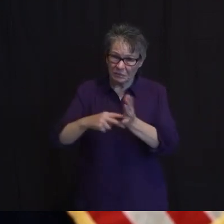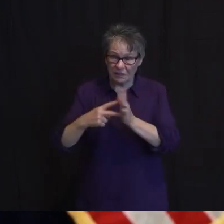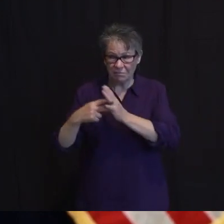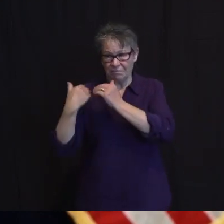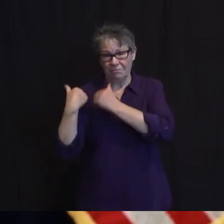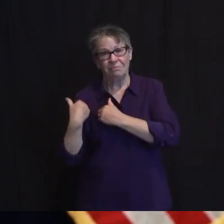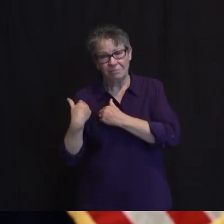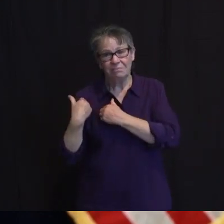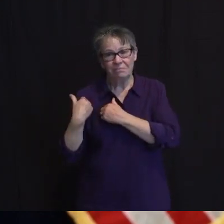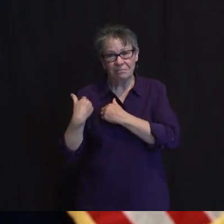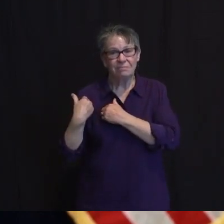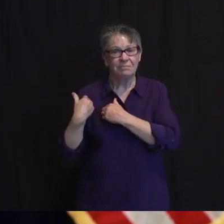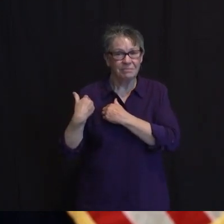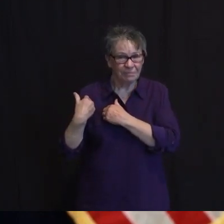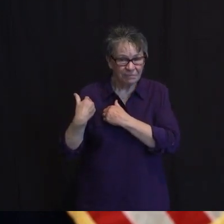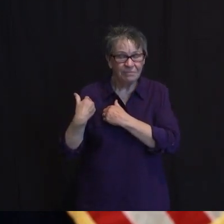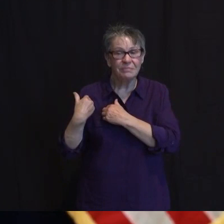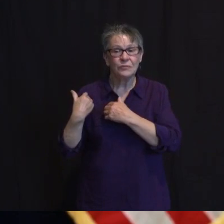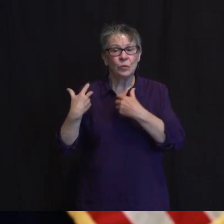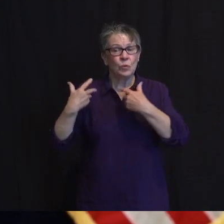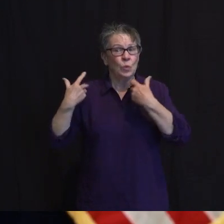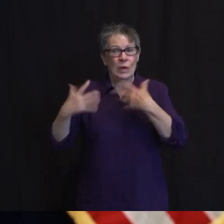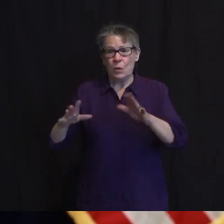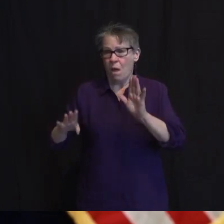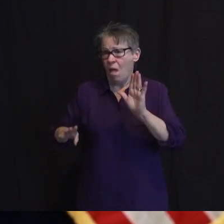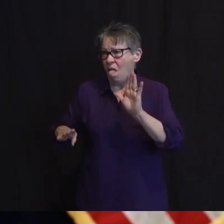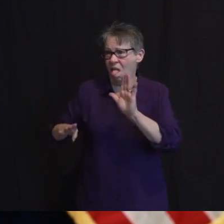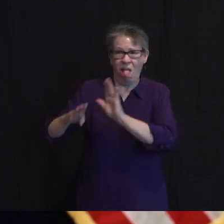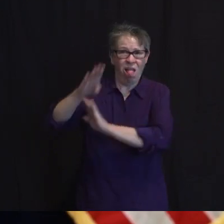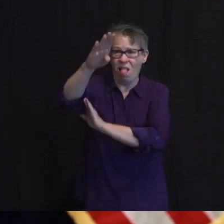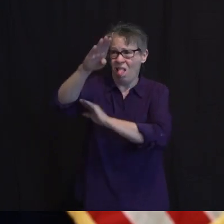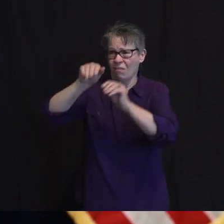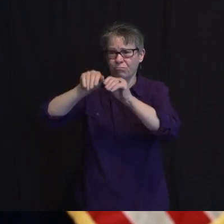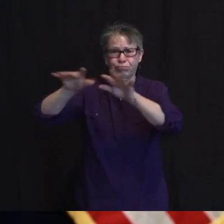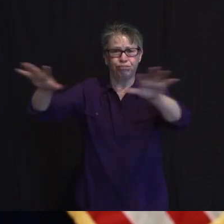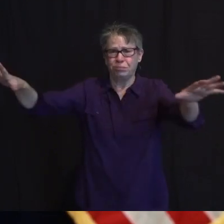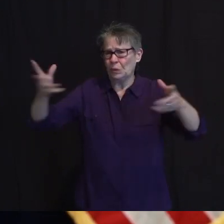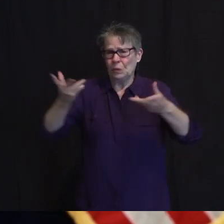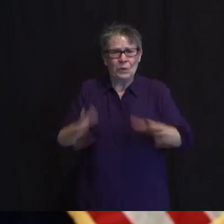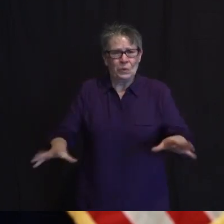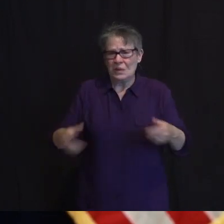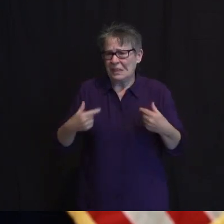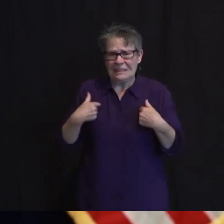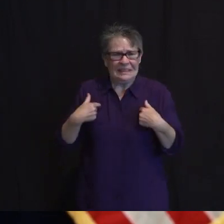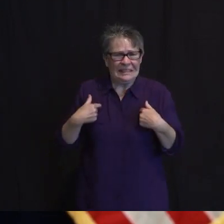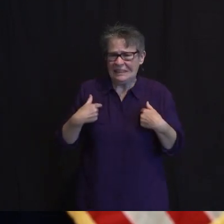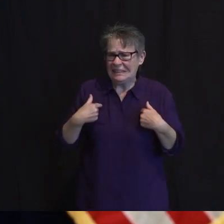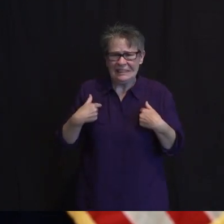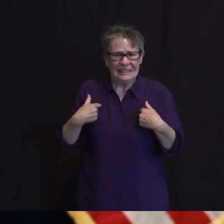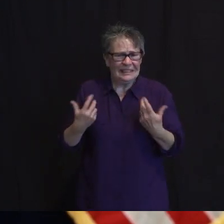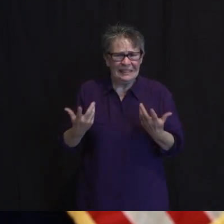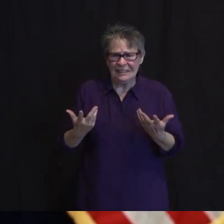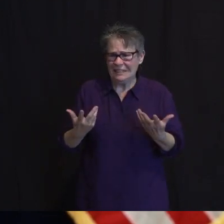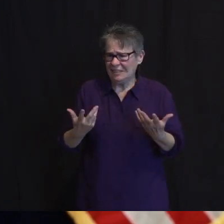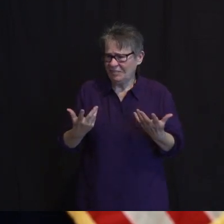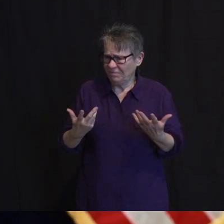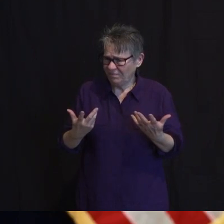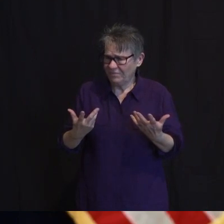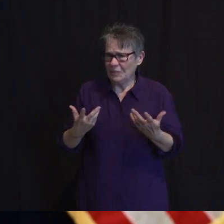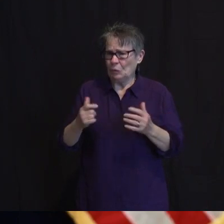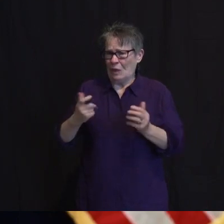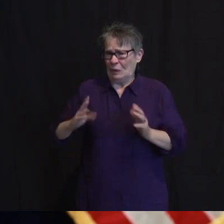is a lot of infections and a lot of hospitalizations, and the best case scenario is a lot lower infections and hospitalizations